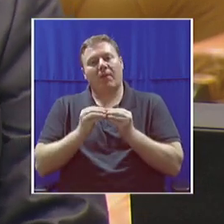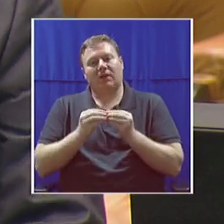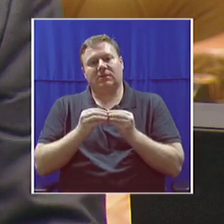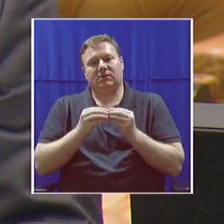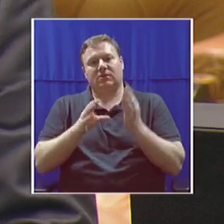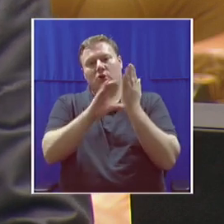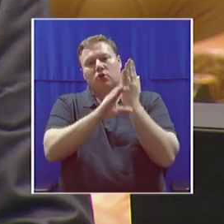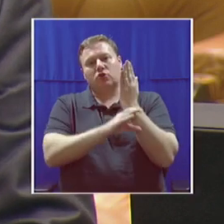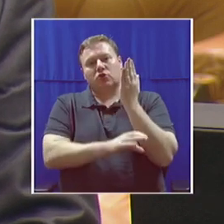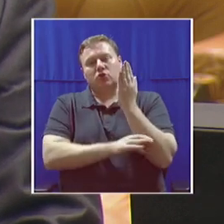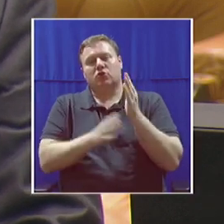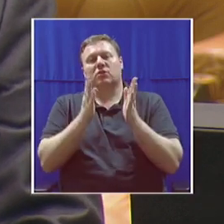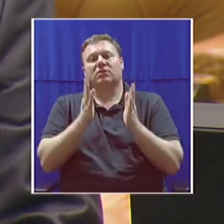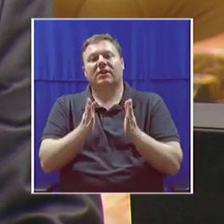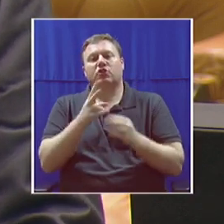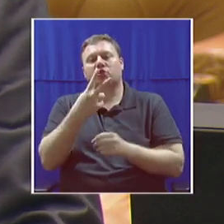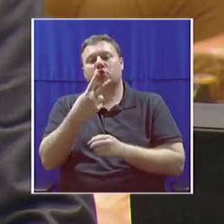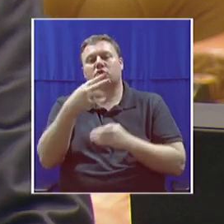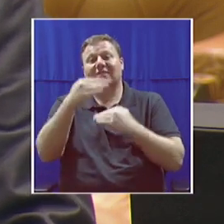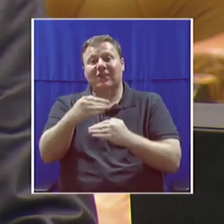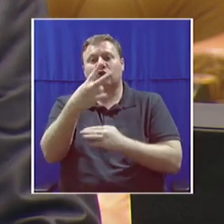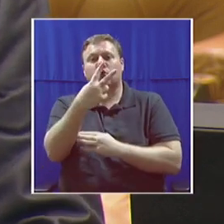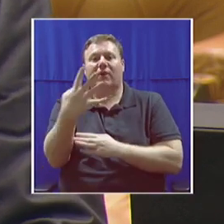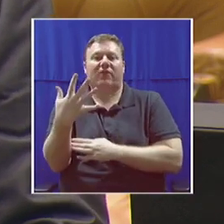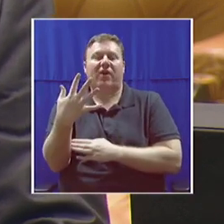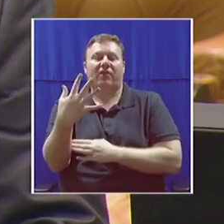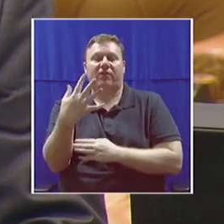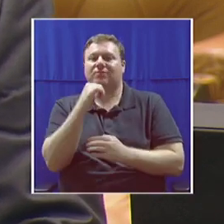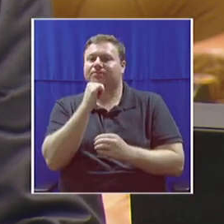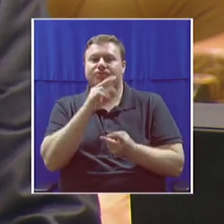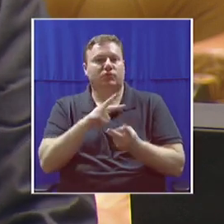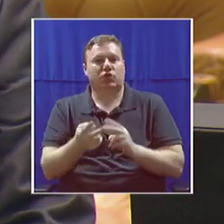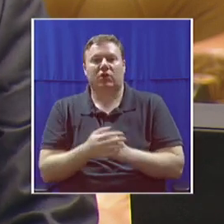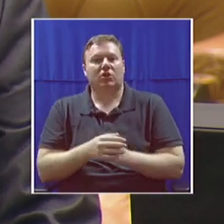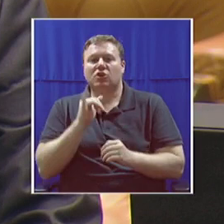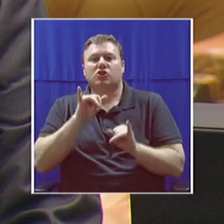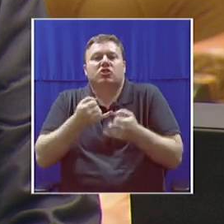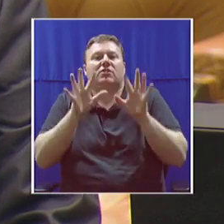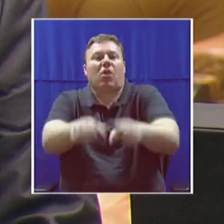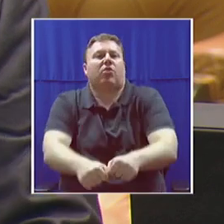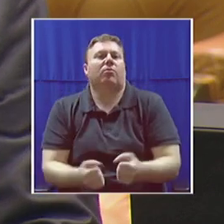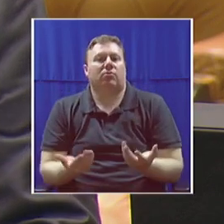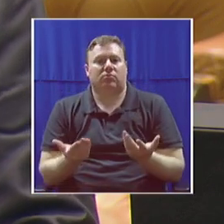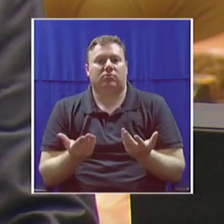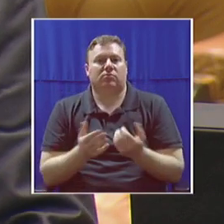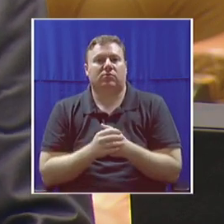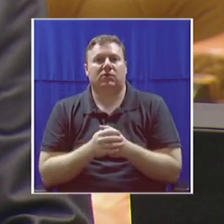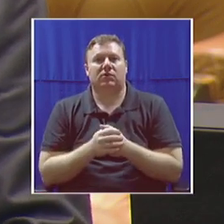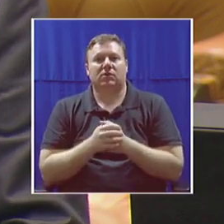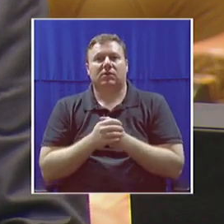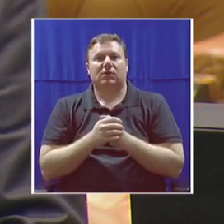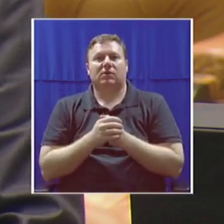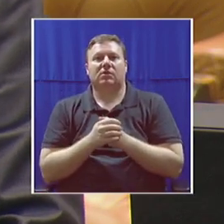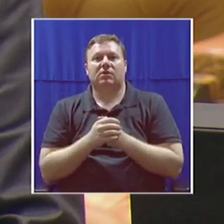we want to be firm and say any intention to undermine the expropriation of land without compensation